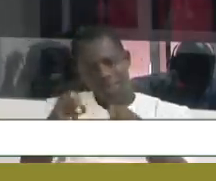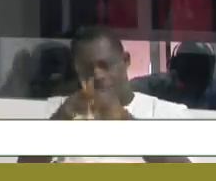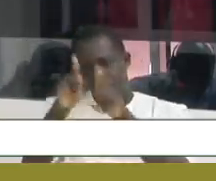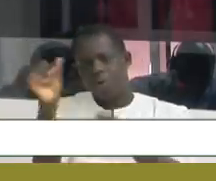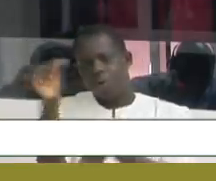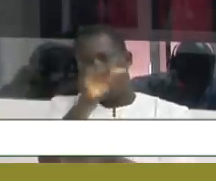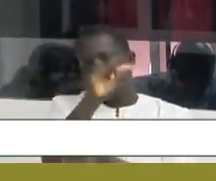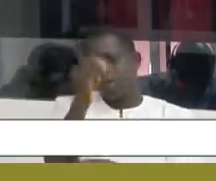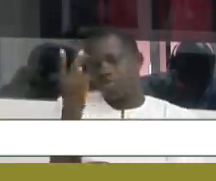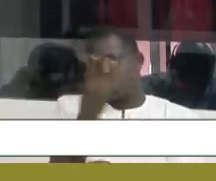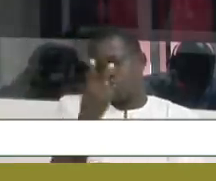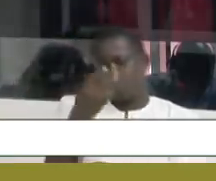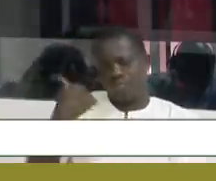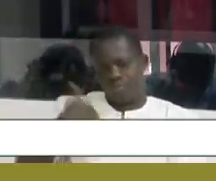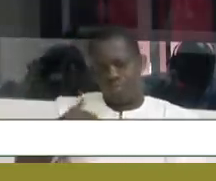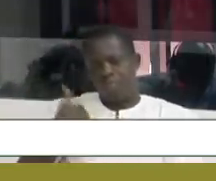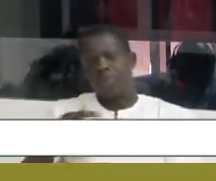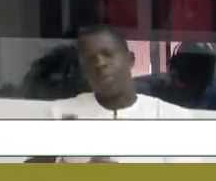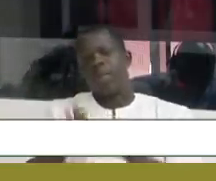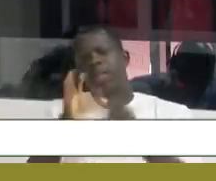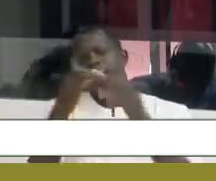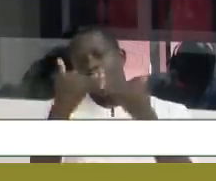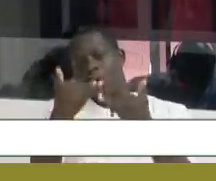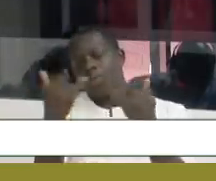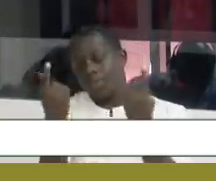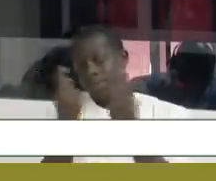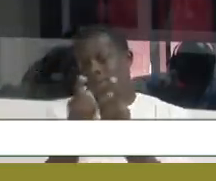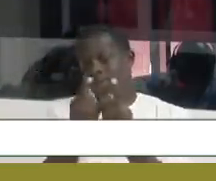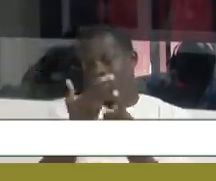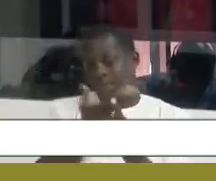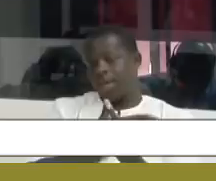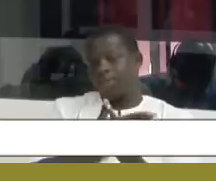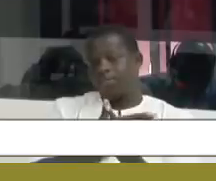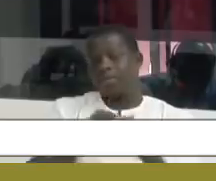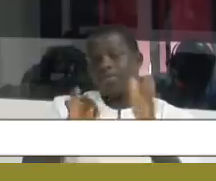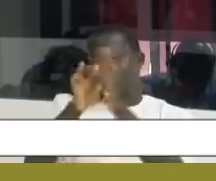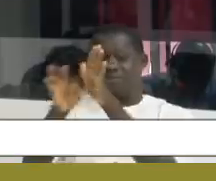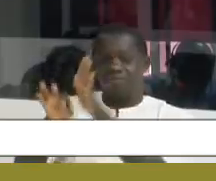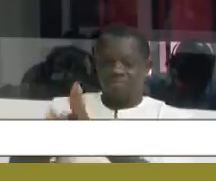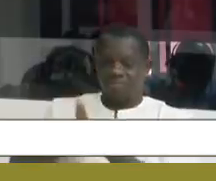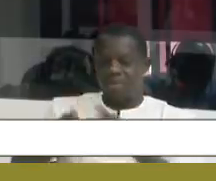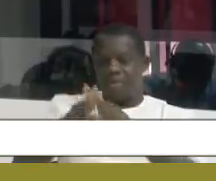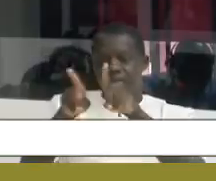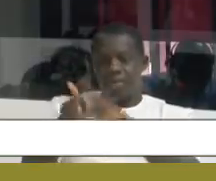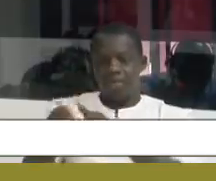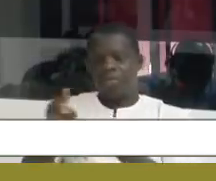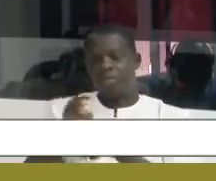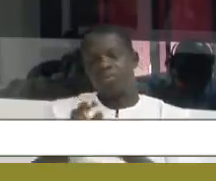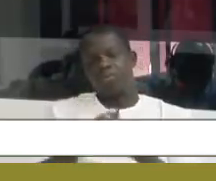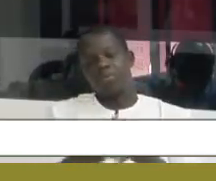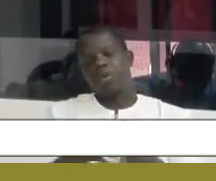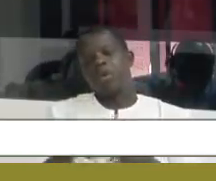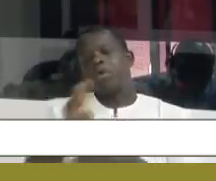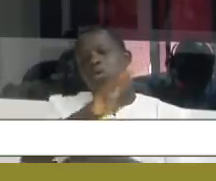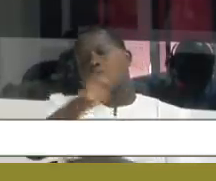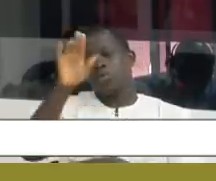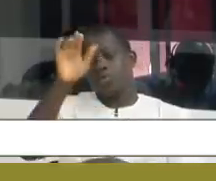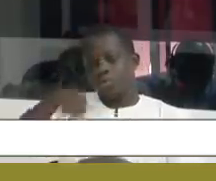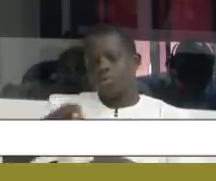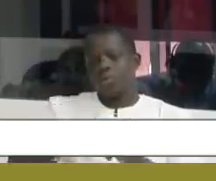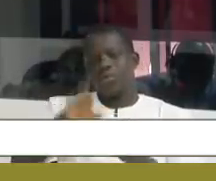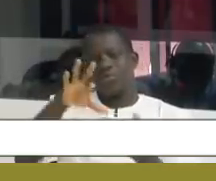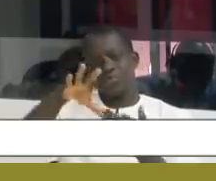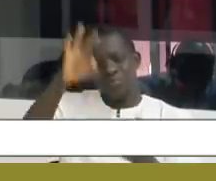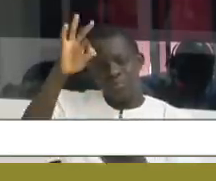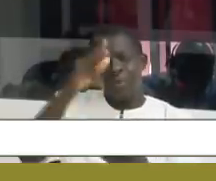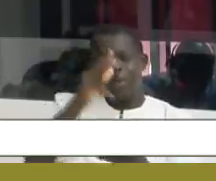the material elements, they are consistent 100%. Yes, but you cannot just cherry-pick the